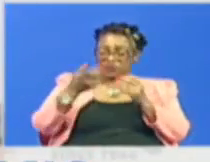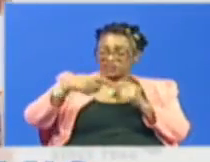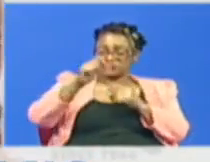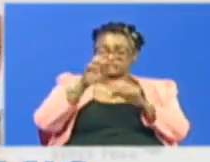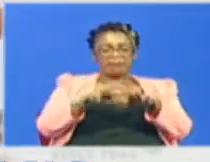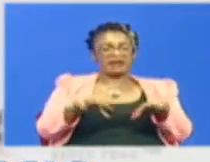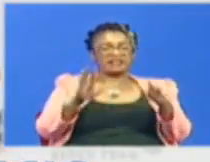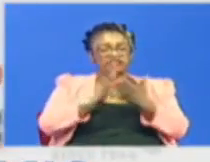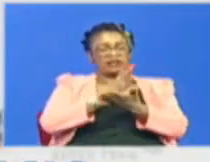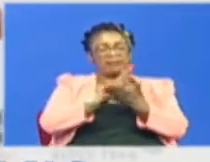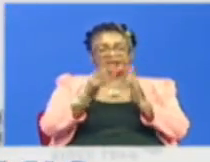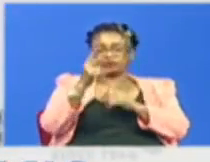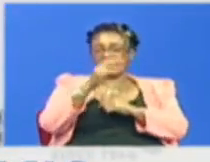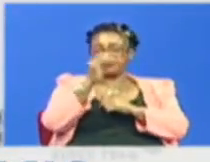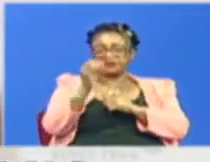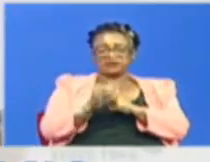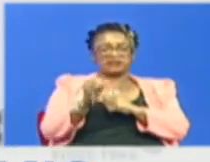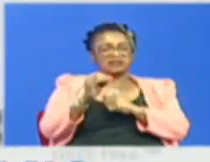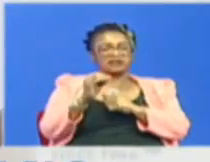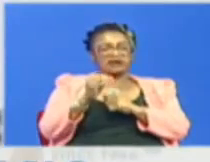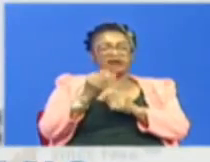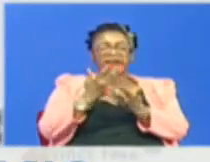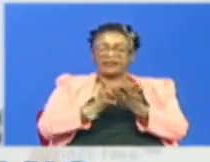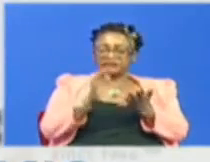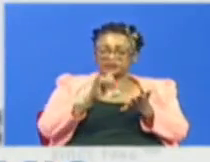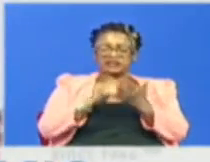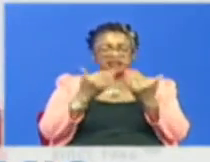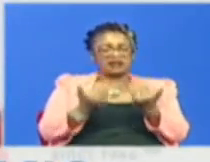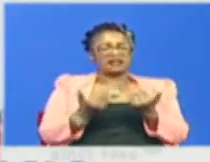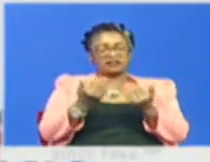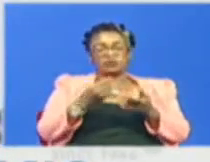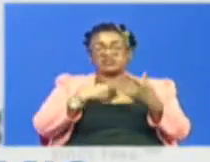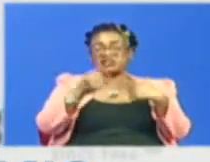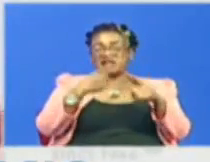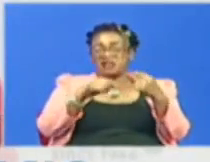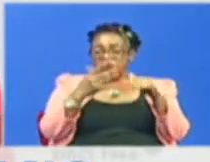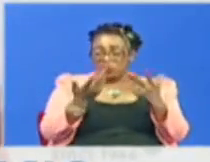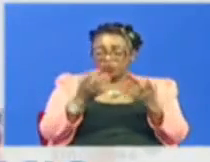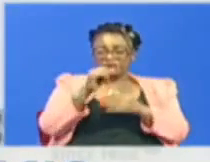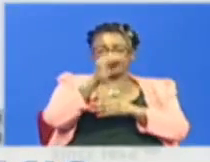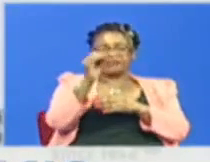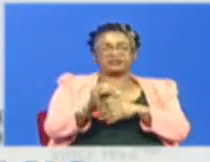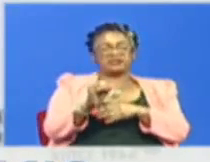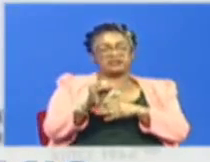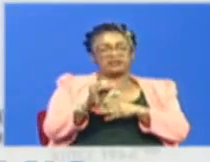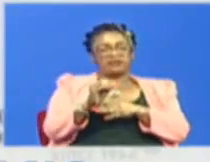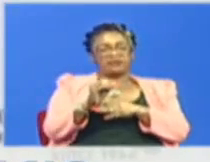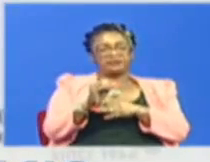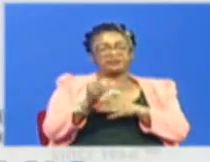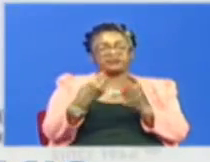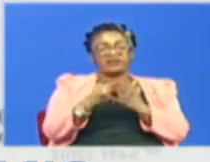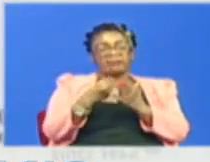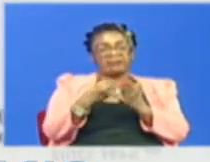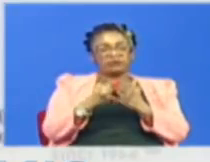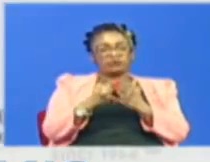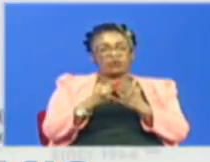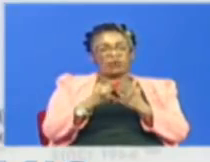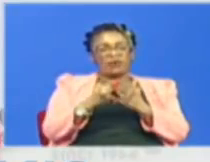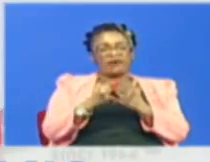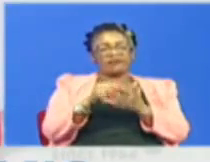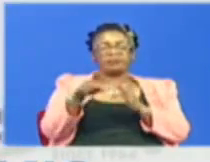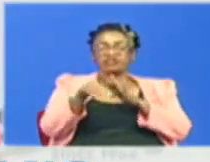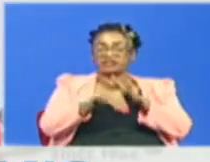by 2%, you know, of the things that we currently sell, or even 5%, the amount of potential